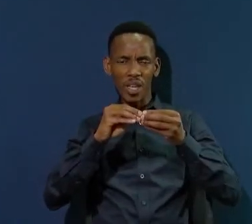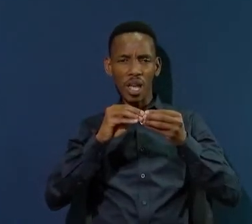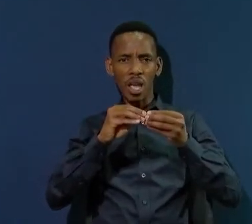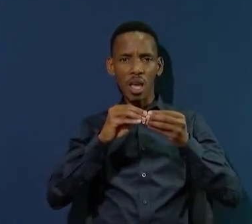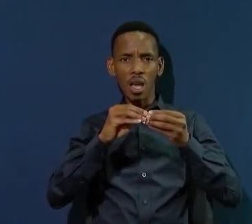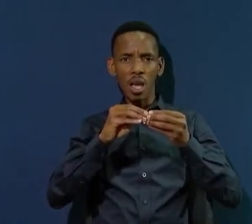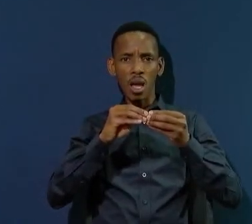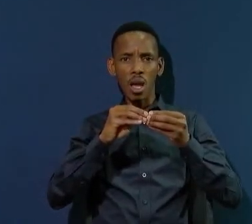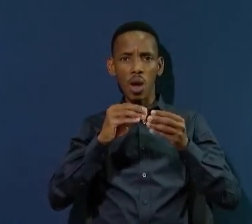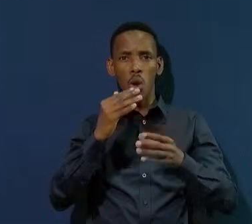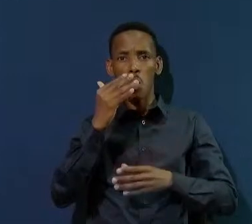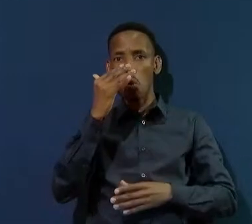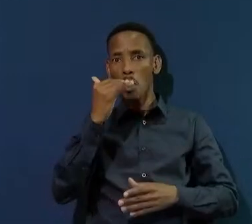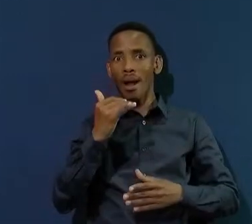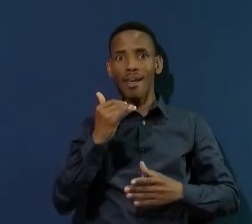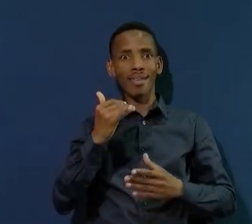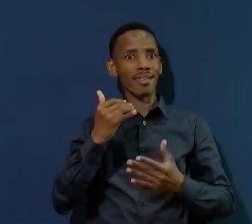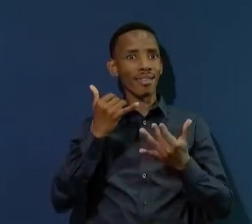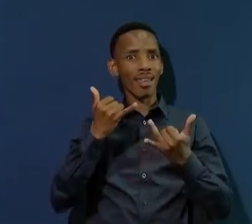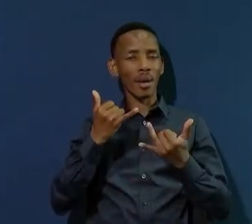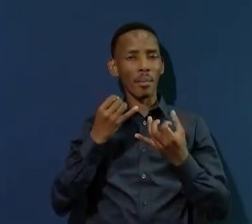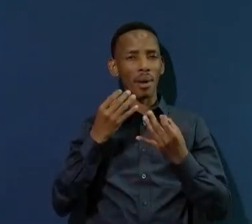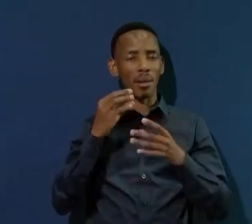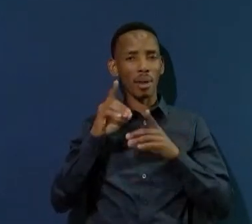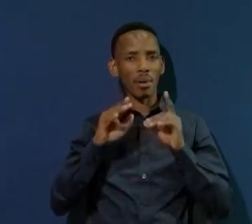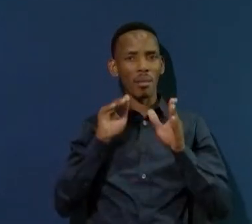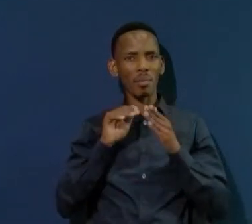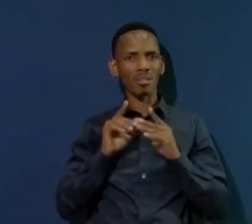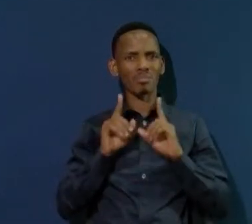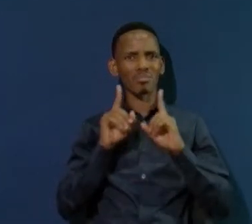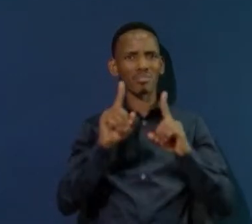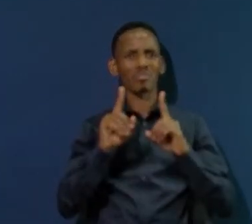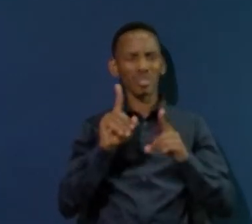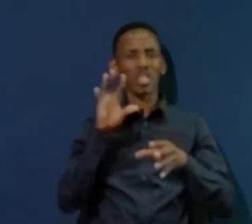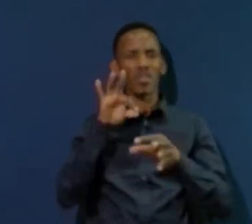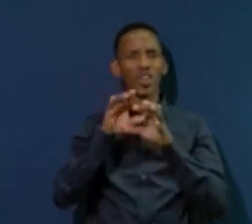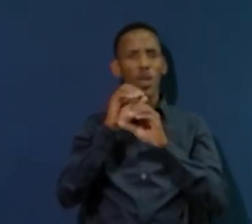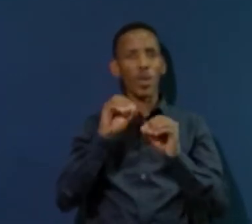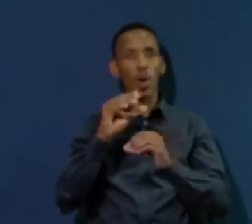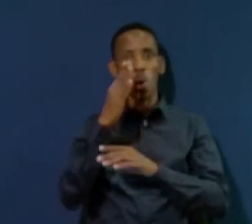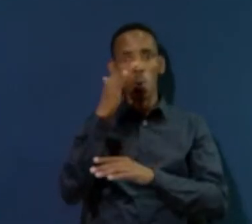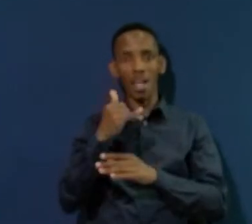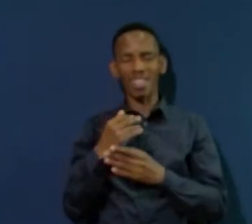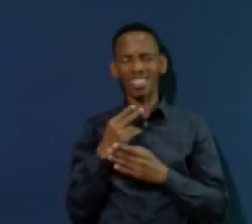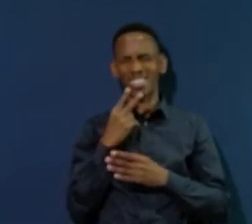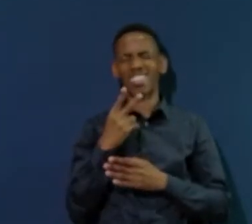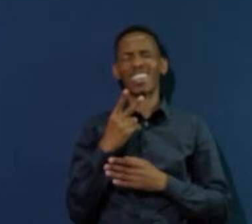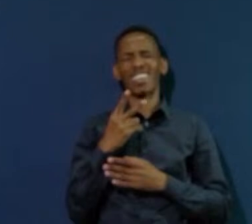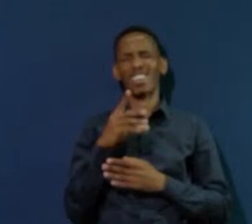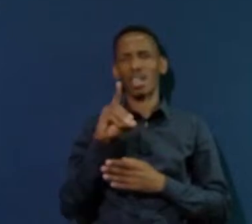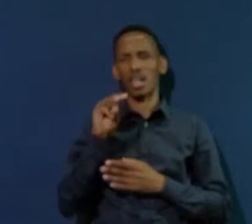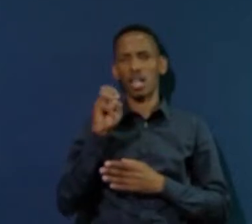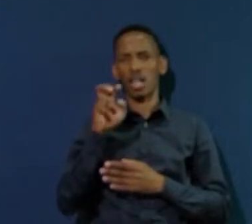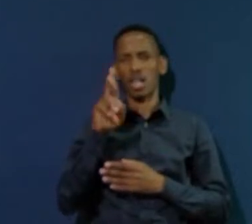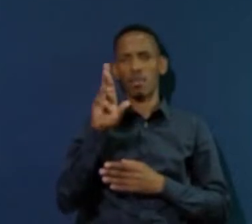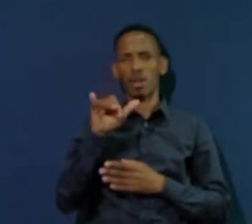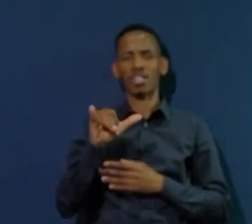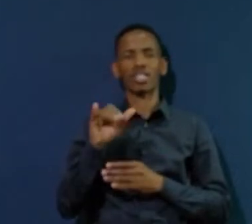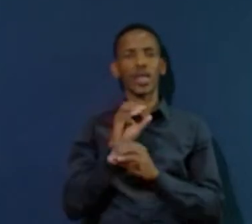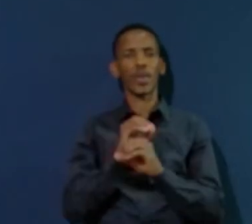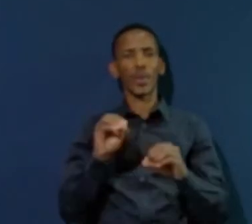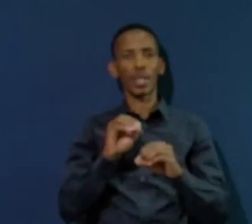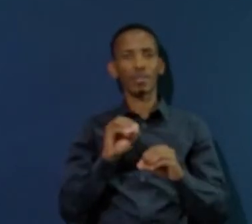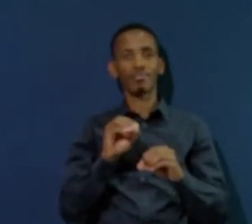ngwatla keletso yone ya gore re ne le puso ya batho ka batho ye nonohile. Era